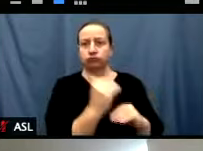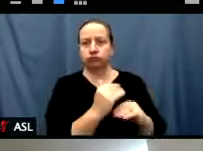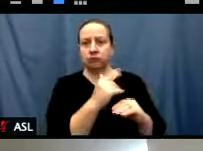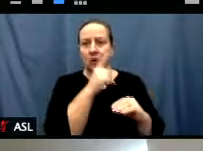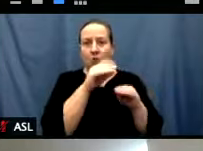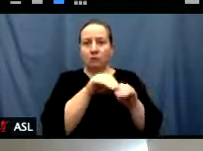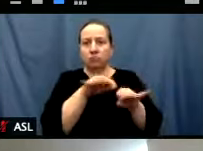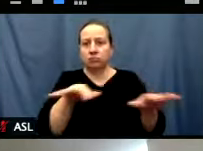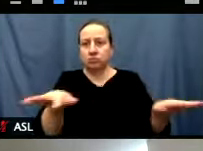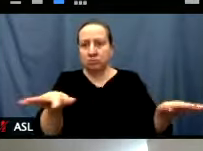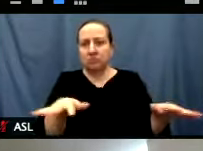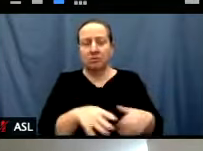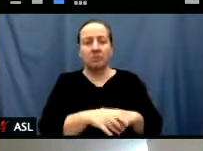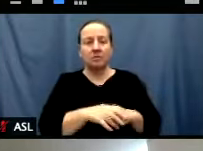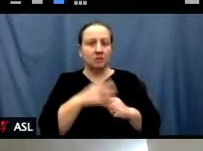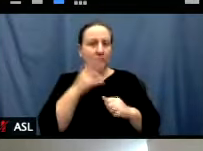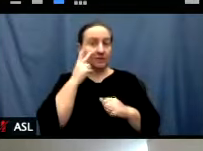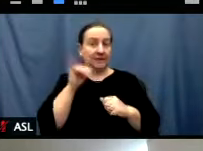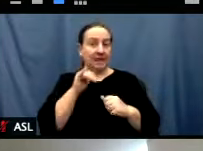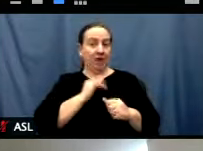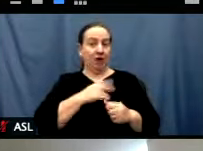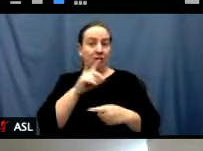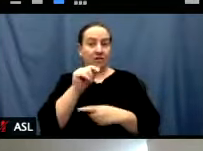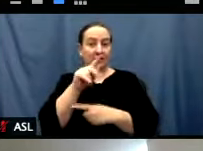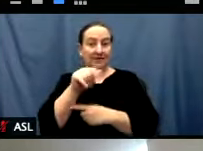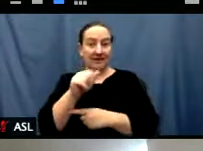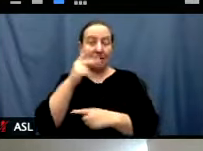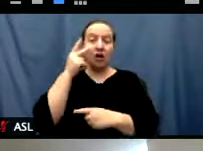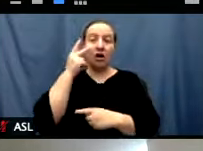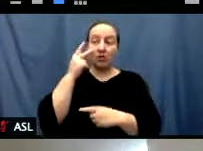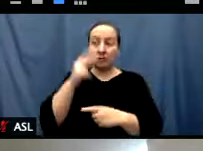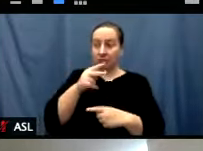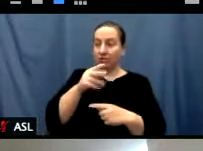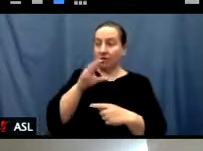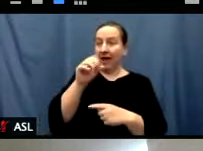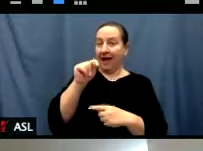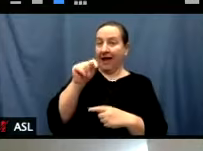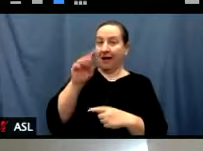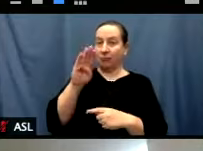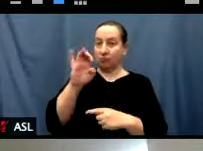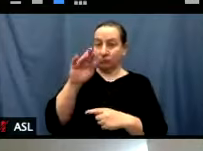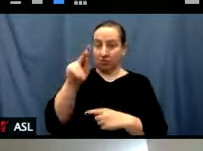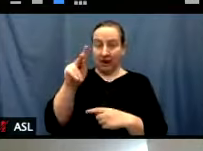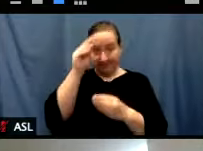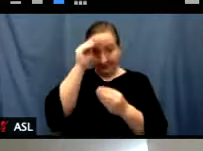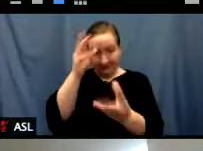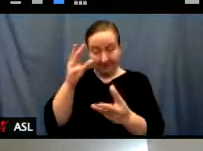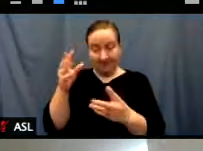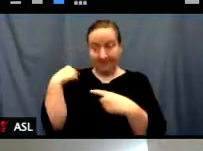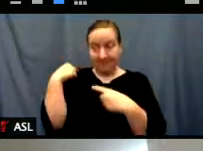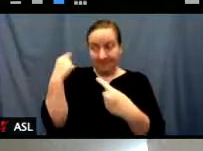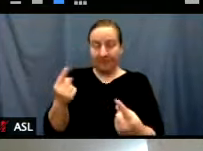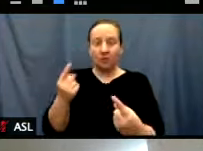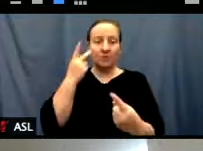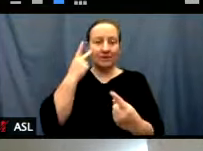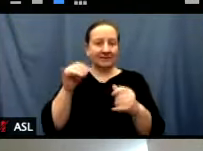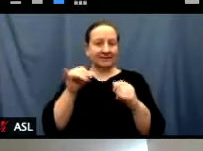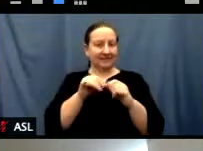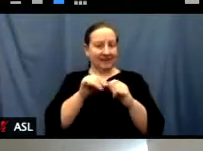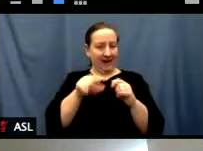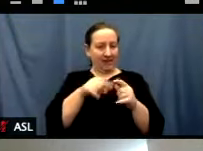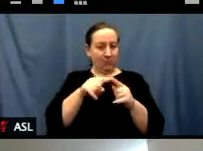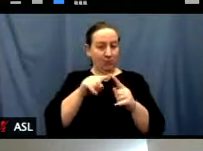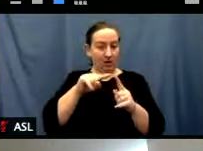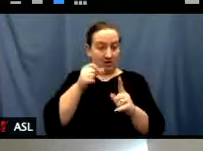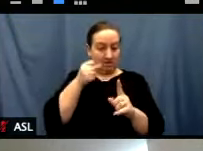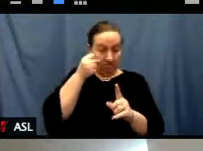If you look at outbreak data over time, one of the things that we have seen is that the overall size of those outbreaks when they occur have